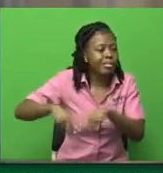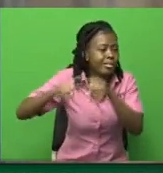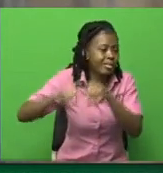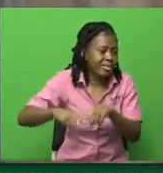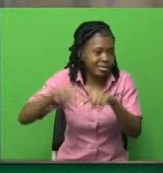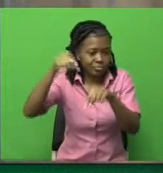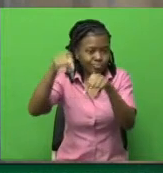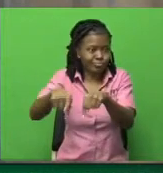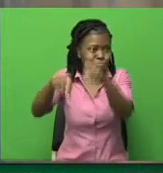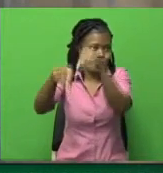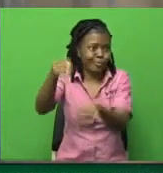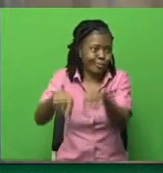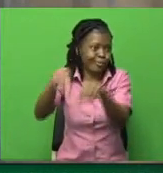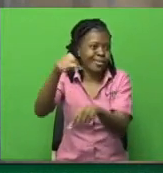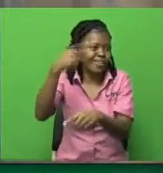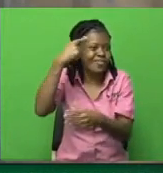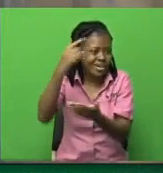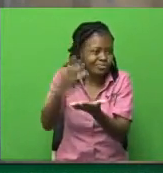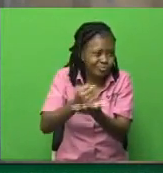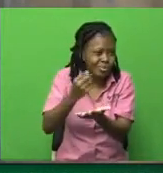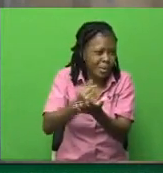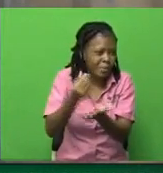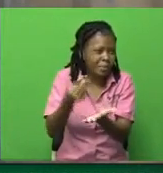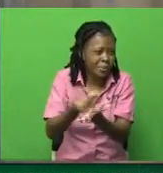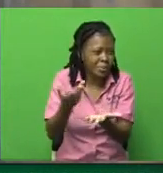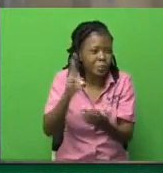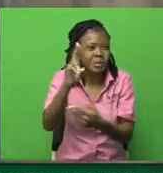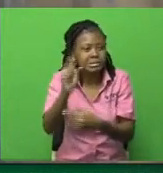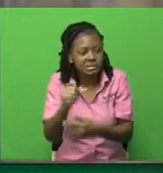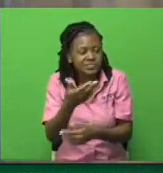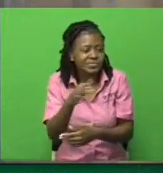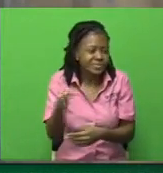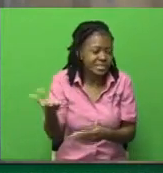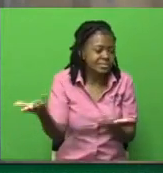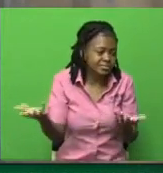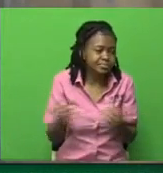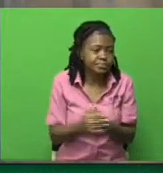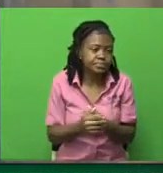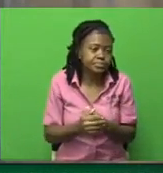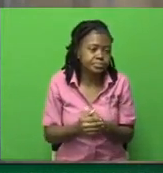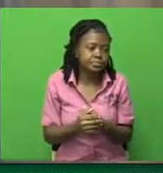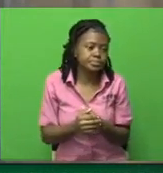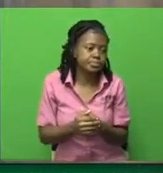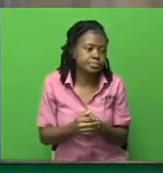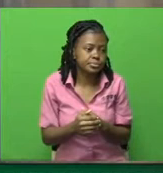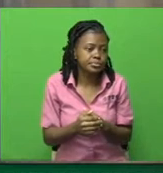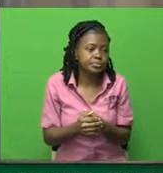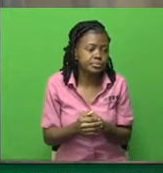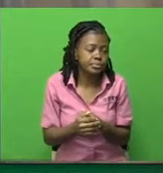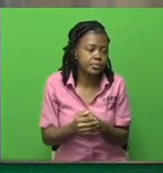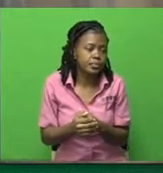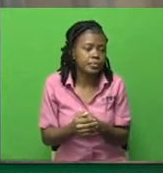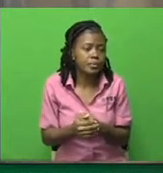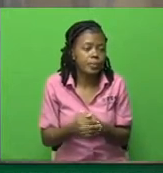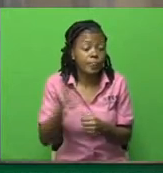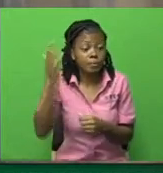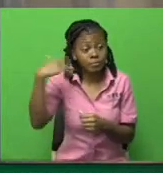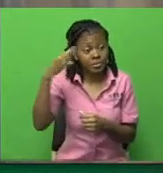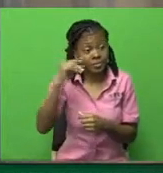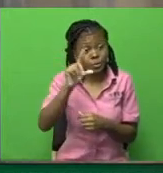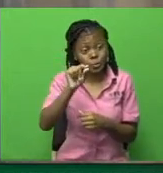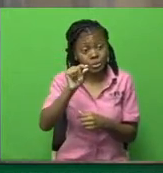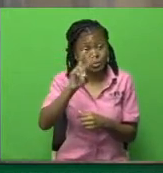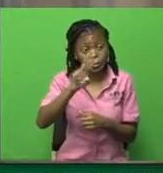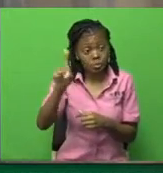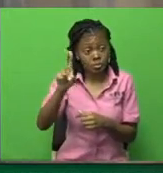streams to generate foreign exchange the global global Commerce and travel Rebound in 2021 the